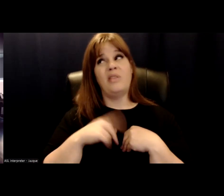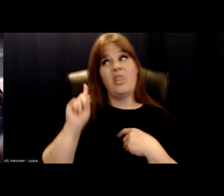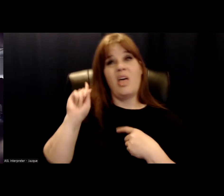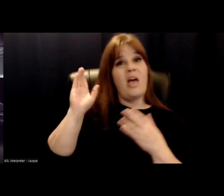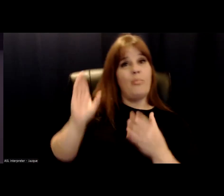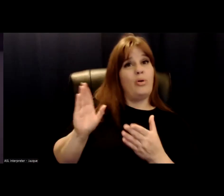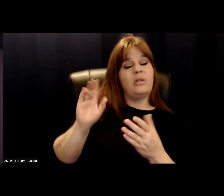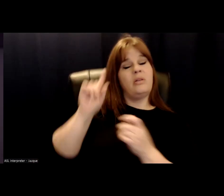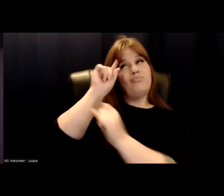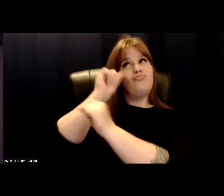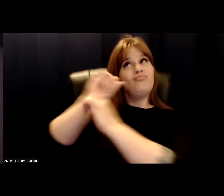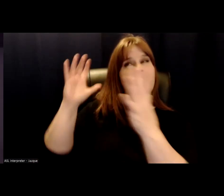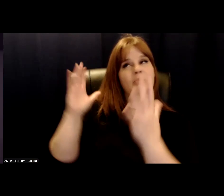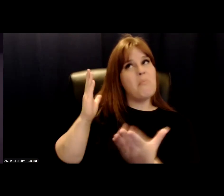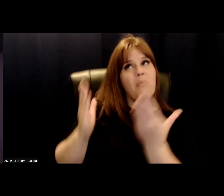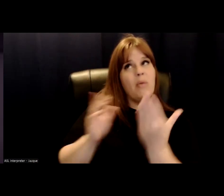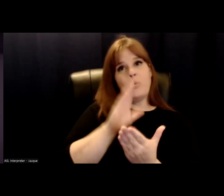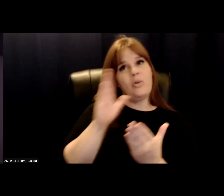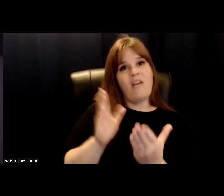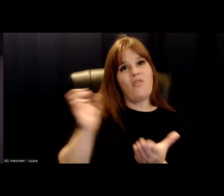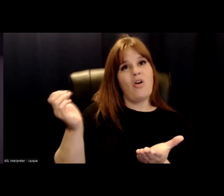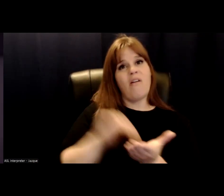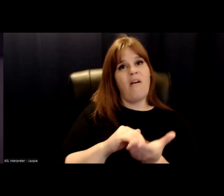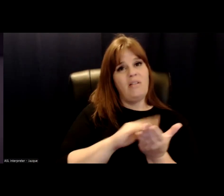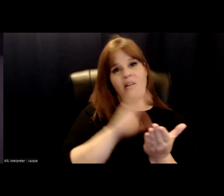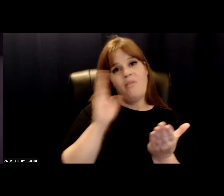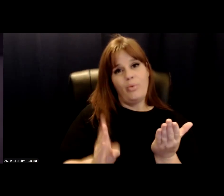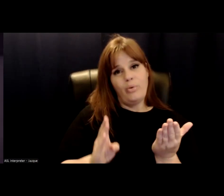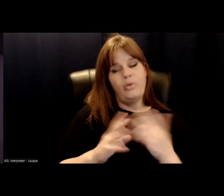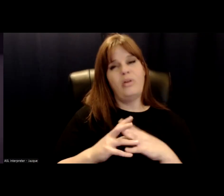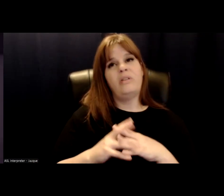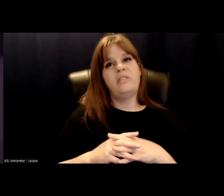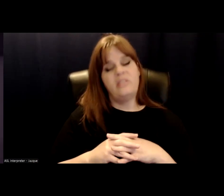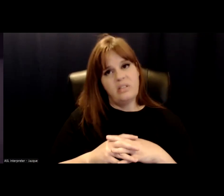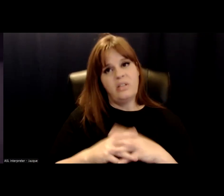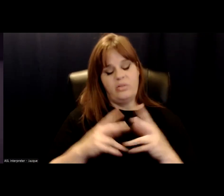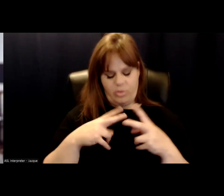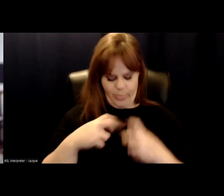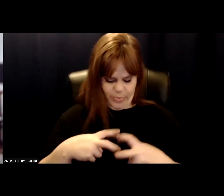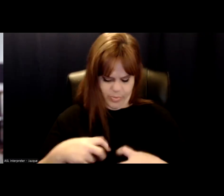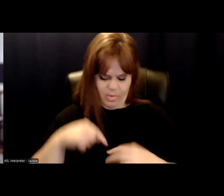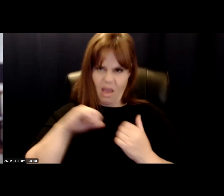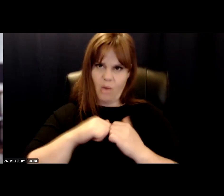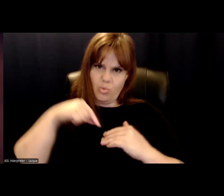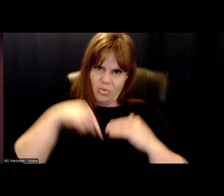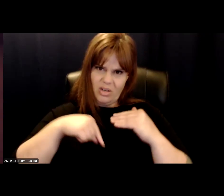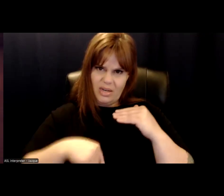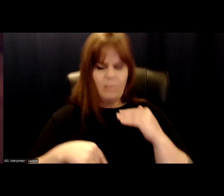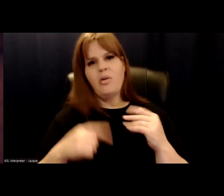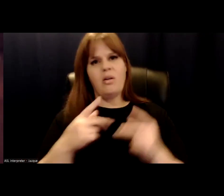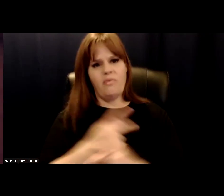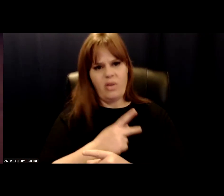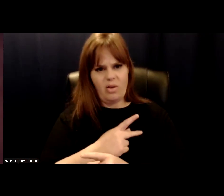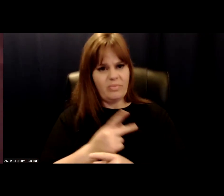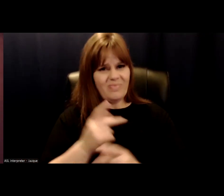back. So finding ways to dig deeper and see what's underneath that has been very important.